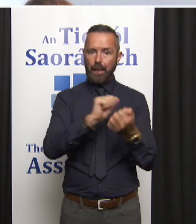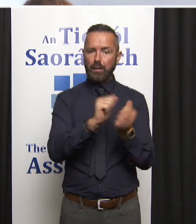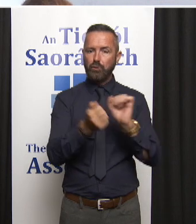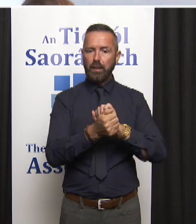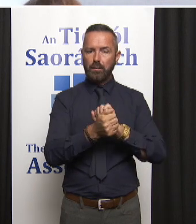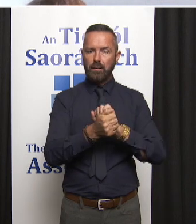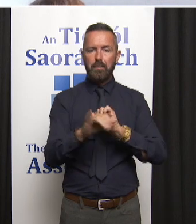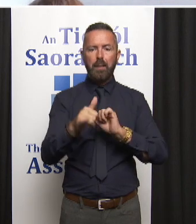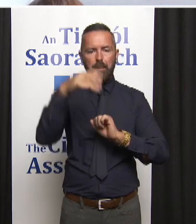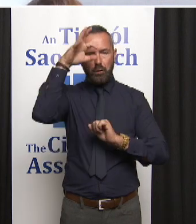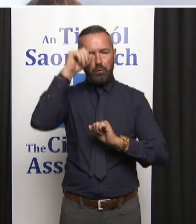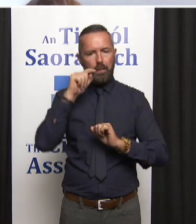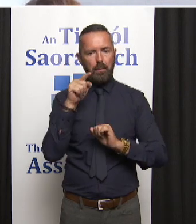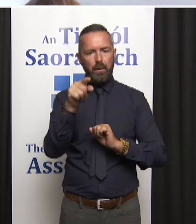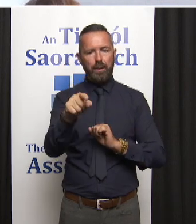Boston